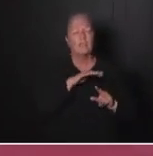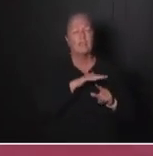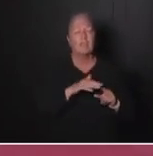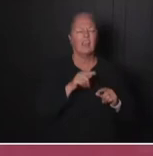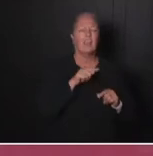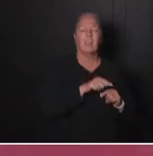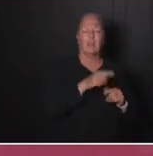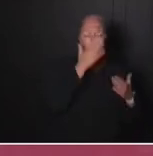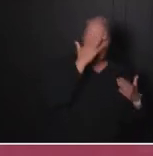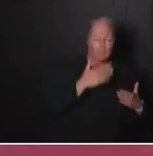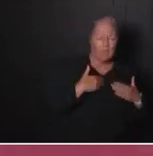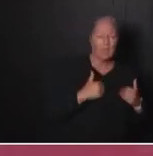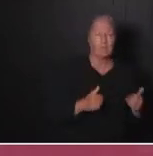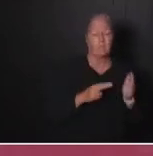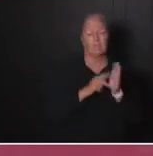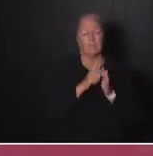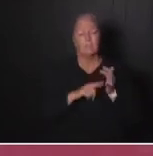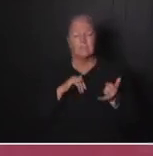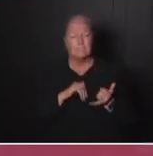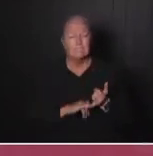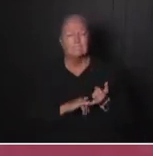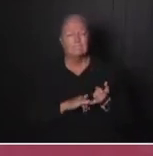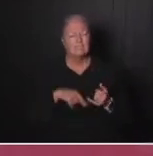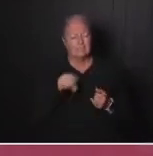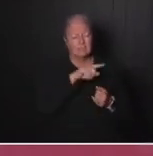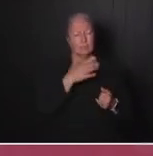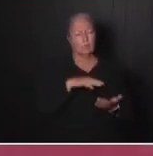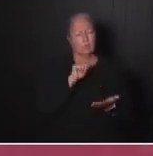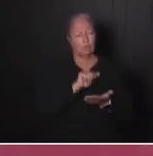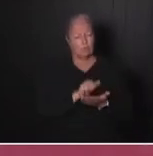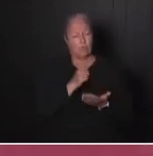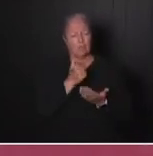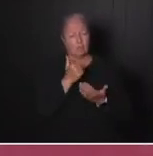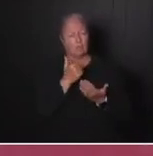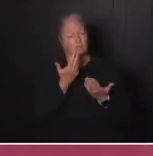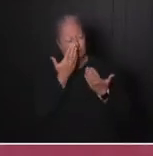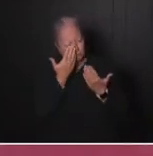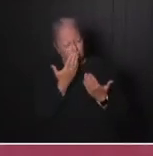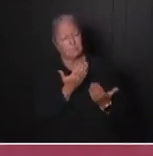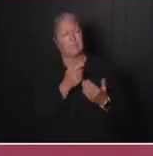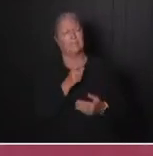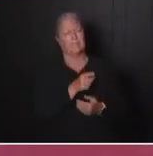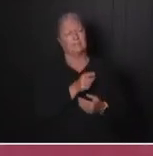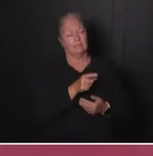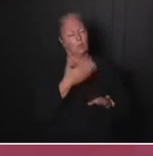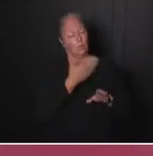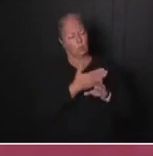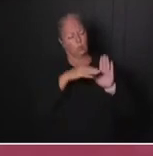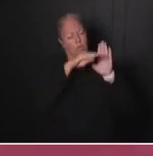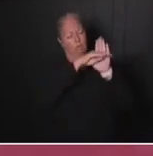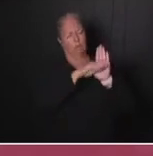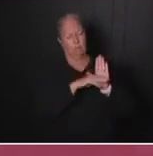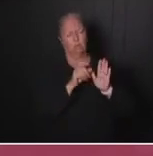and aged care, get the rights, respect and working conditions they deserve